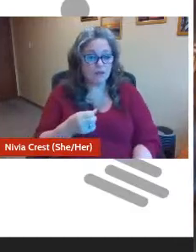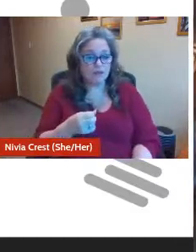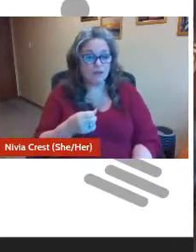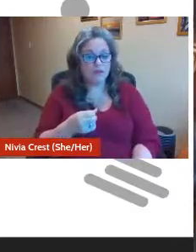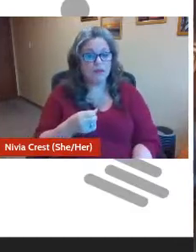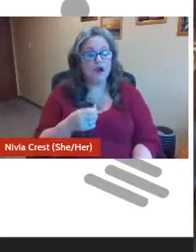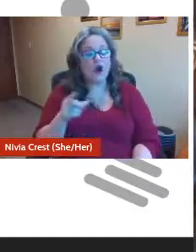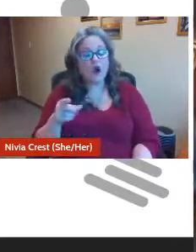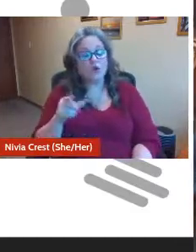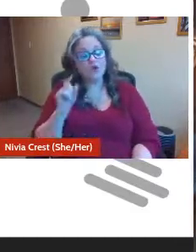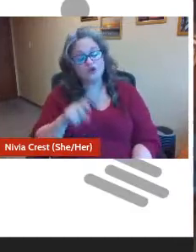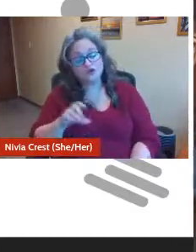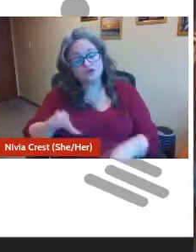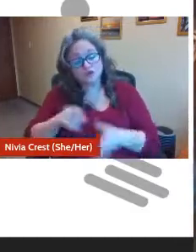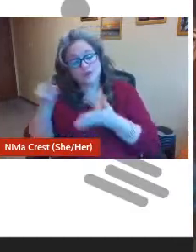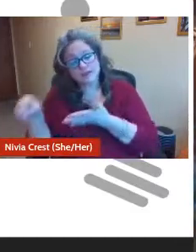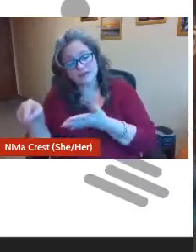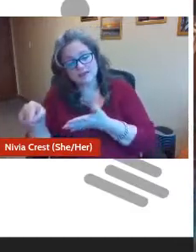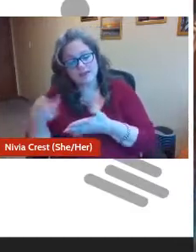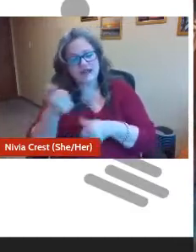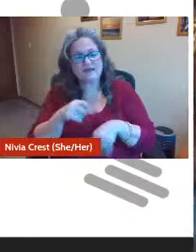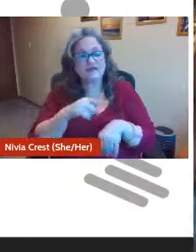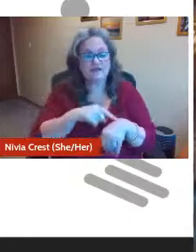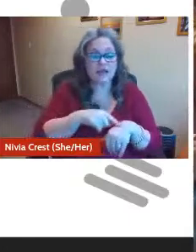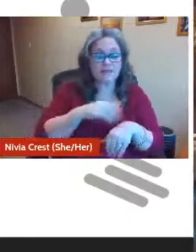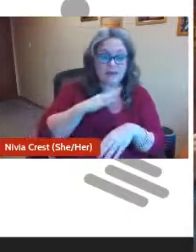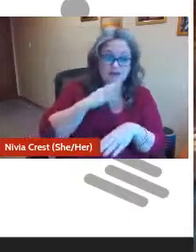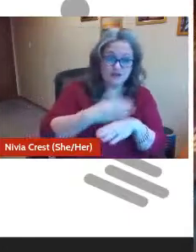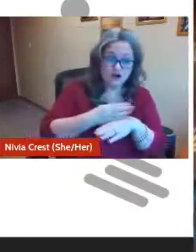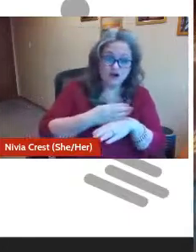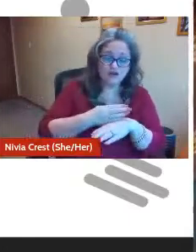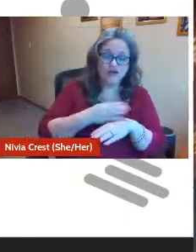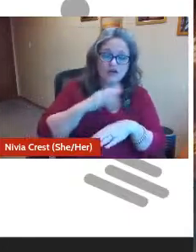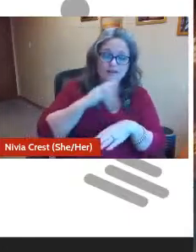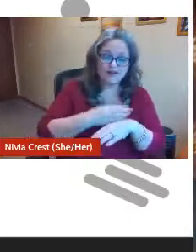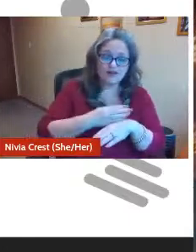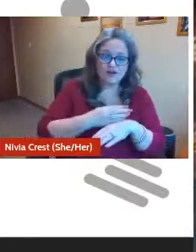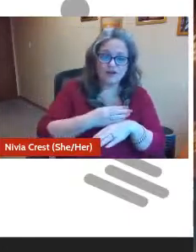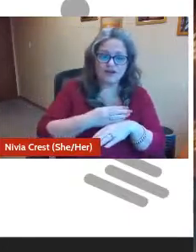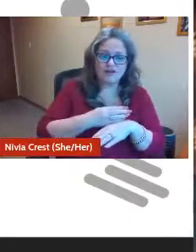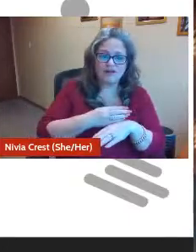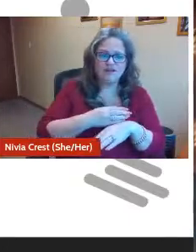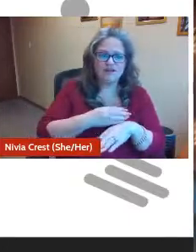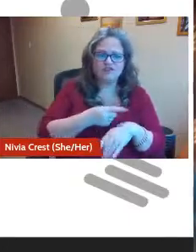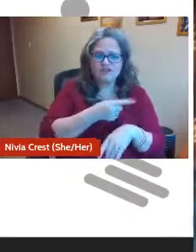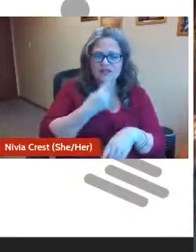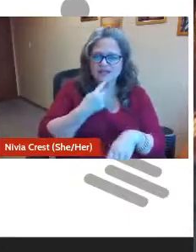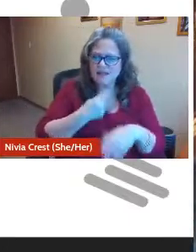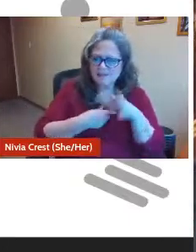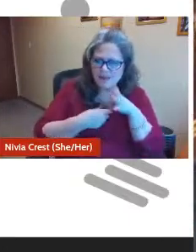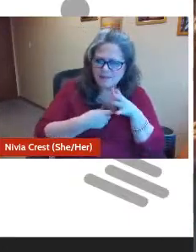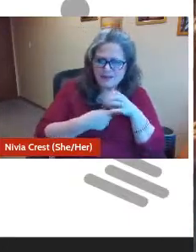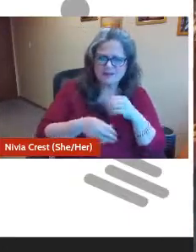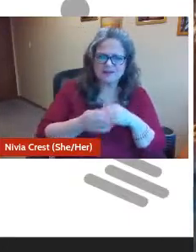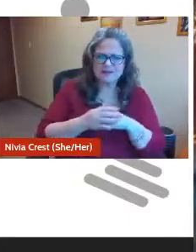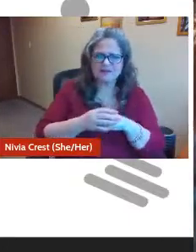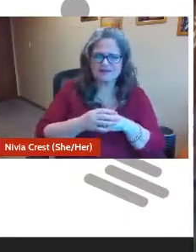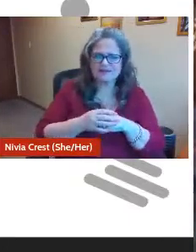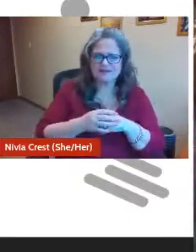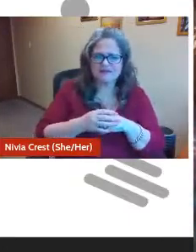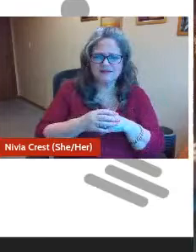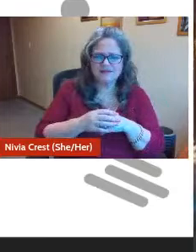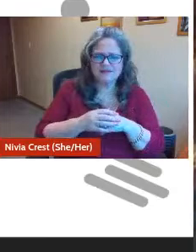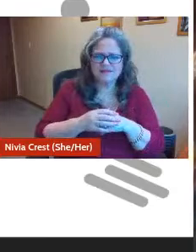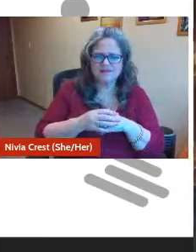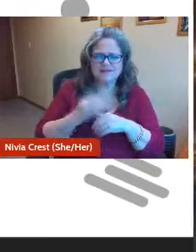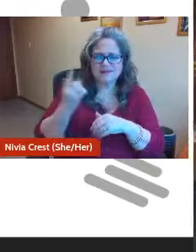this. And every time I have my daughter, and I get hold of her, she said, Mama, I said, oh, come on here. I said, somebody got to take on the